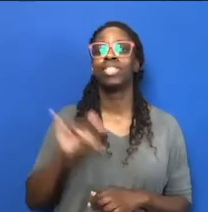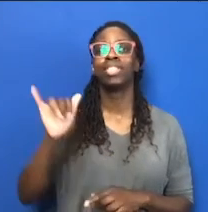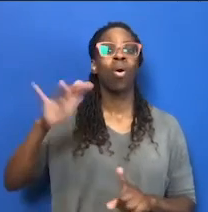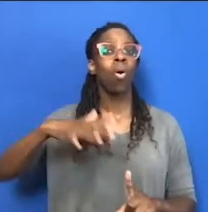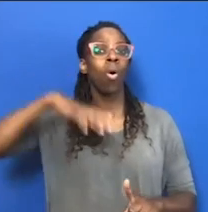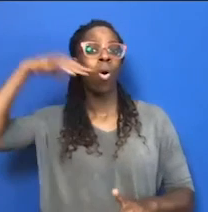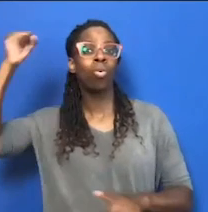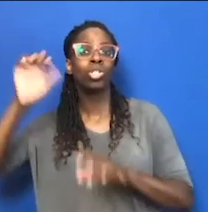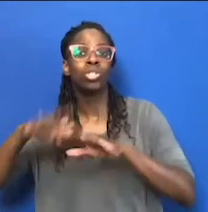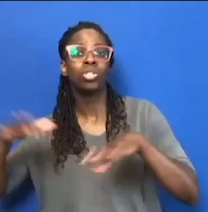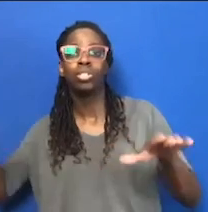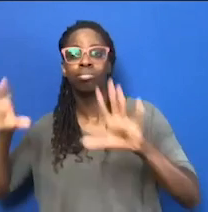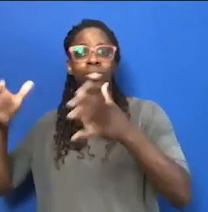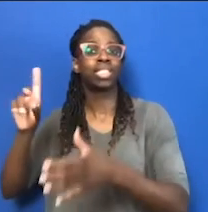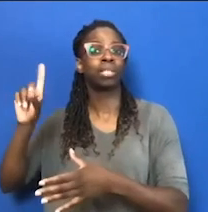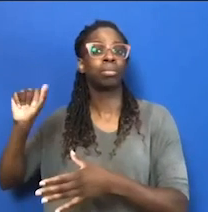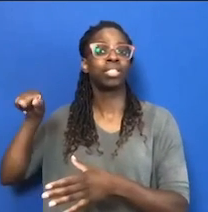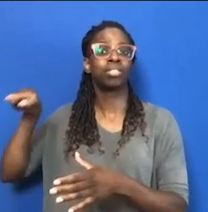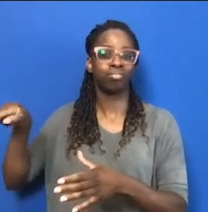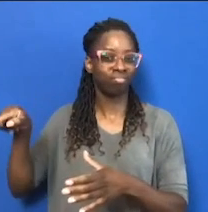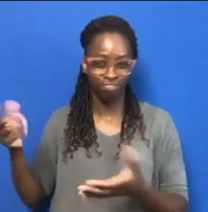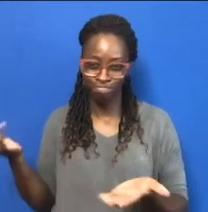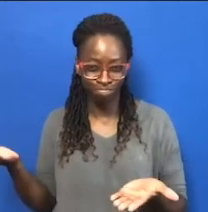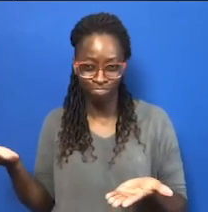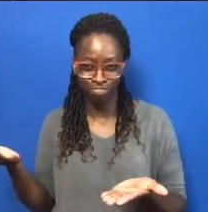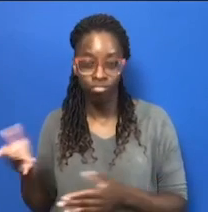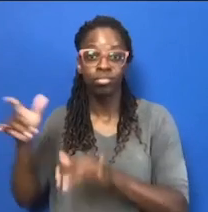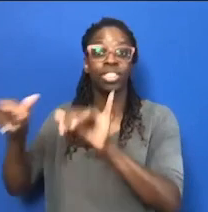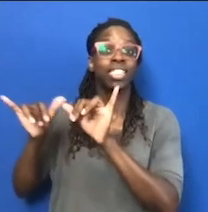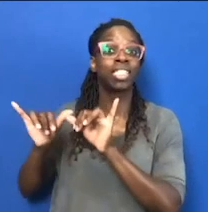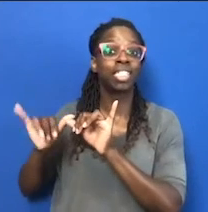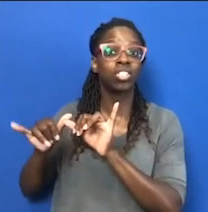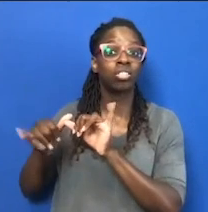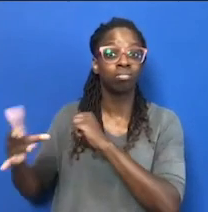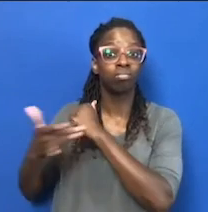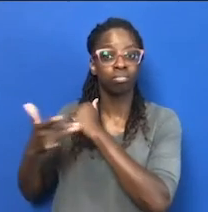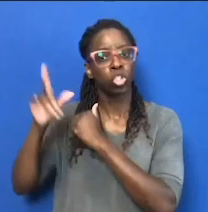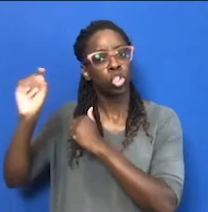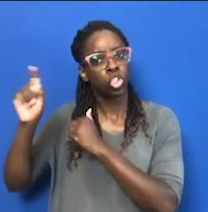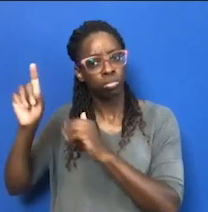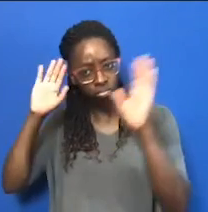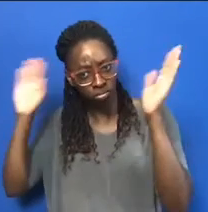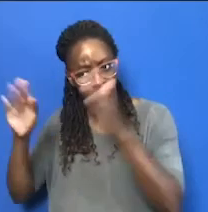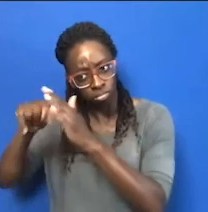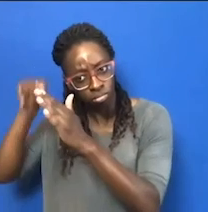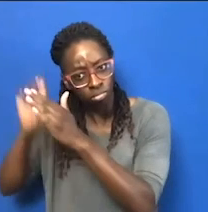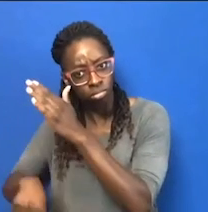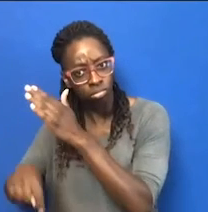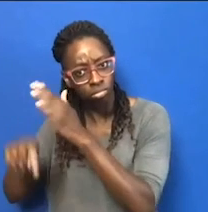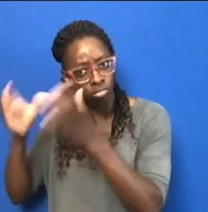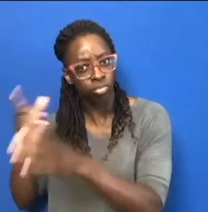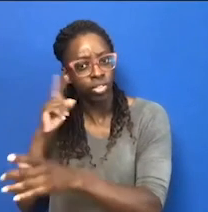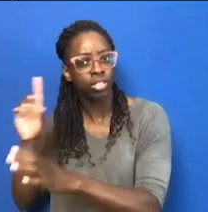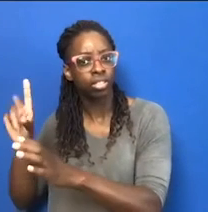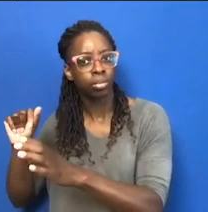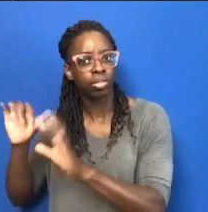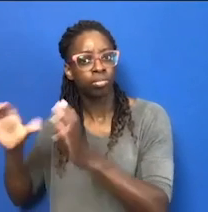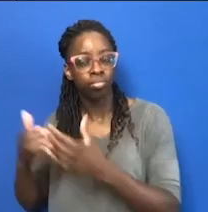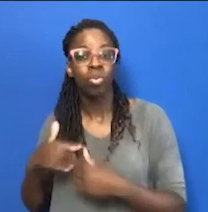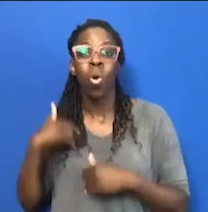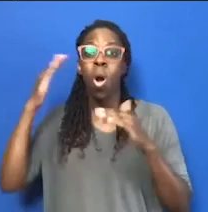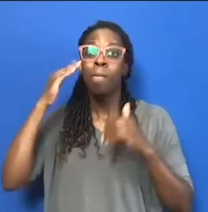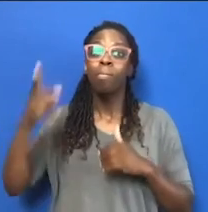Engineering and technology have room for more exploration and thinking. We hope that you will join us in scoping out new